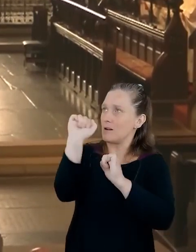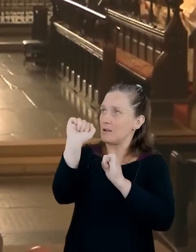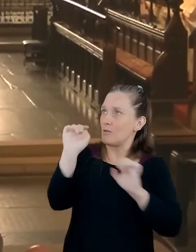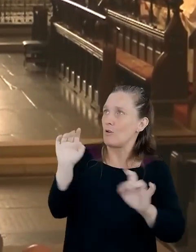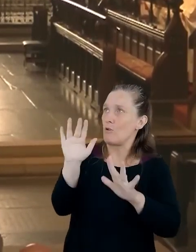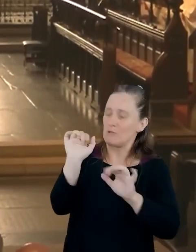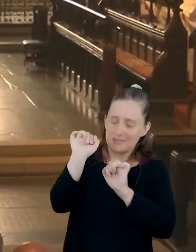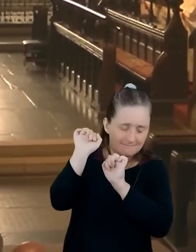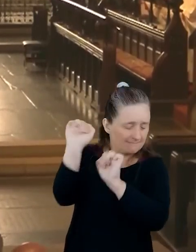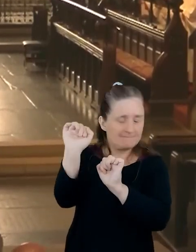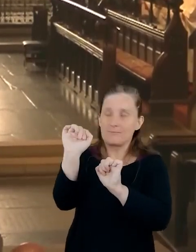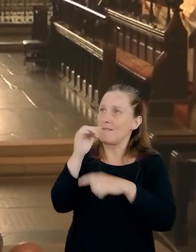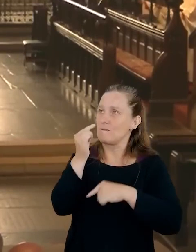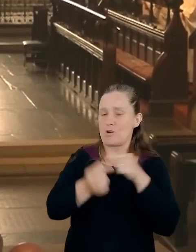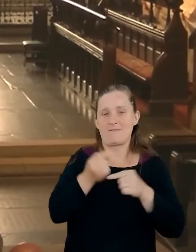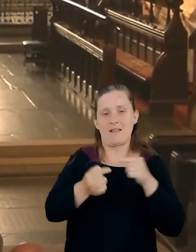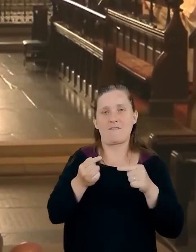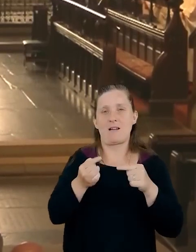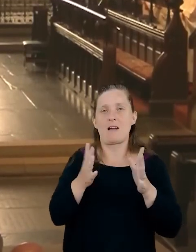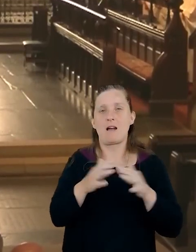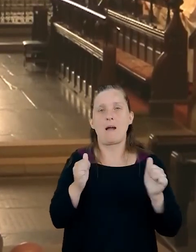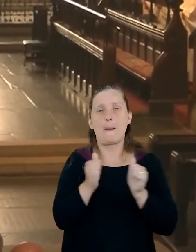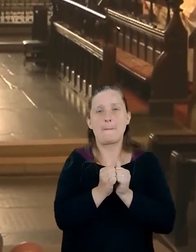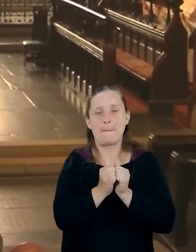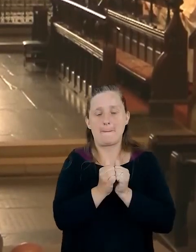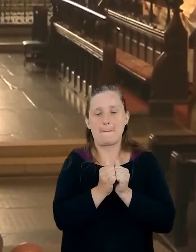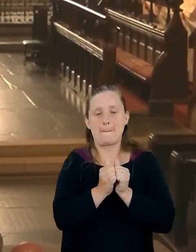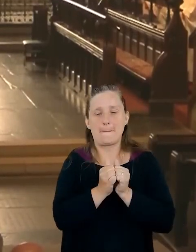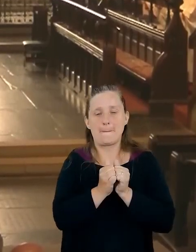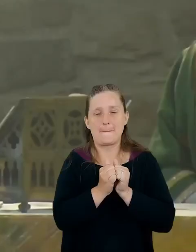and the glory, forever and ever. Amen.